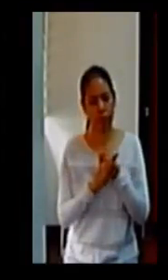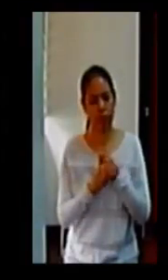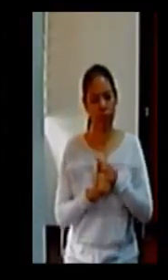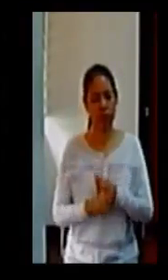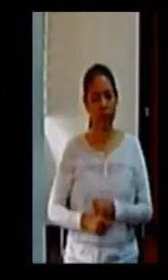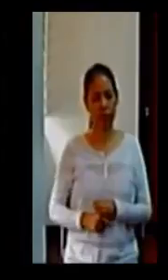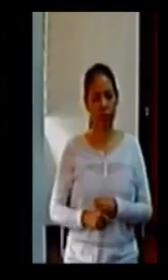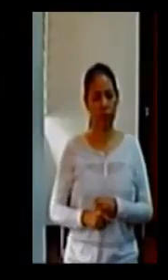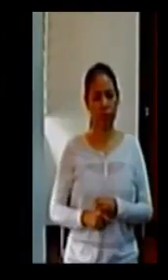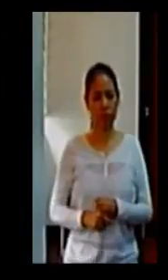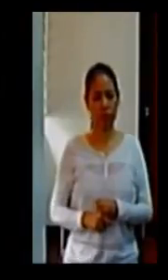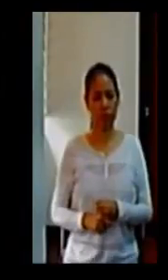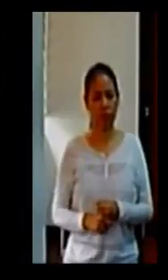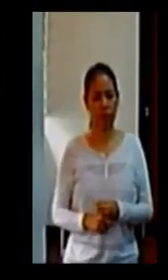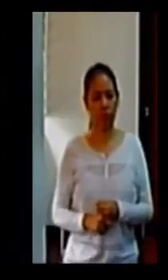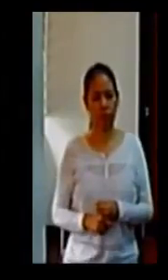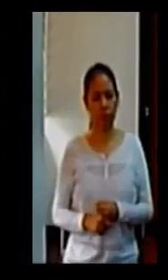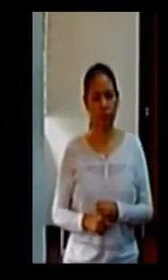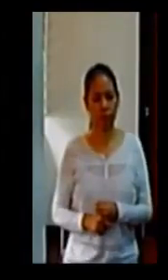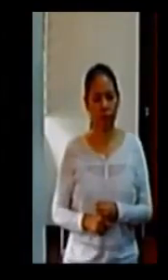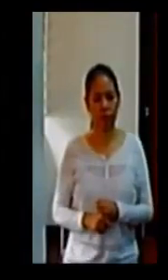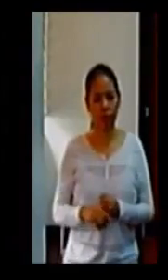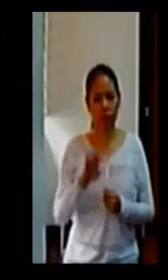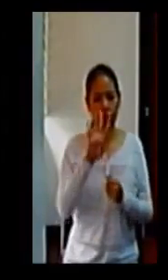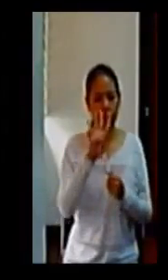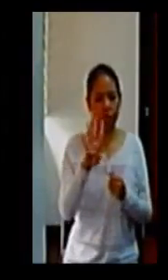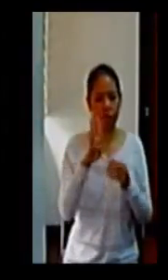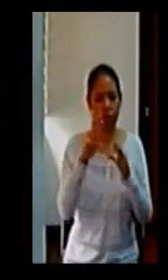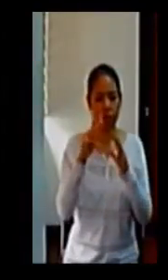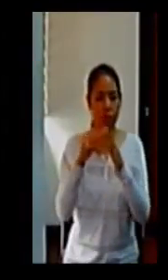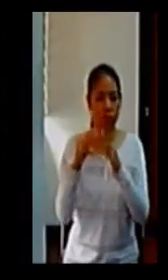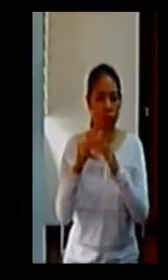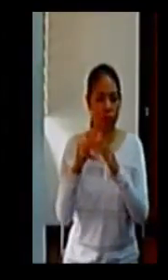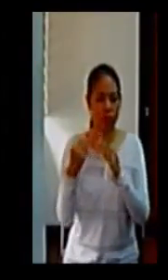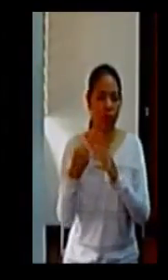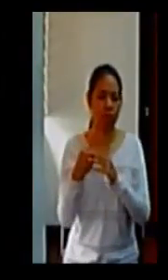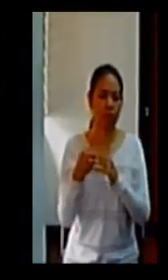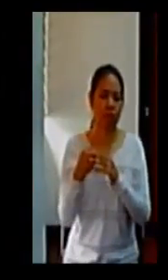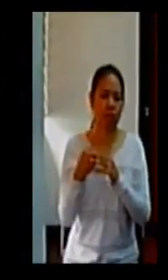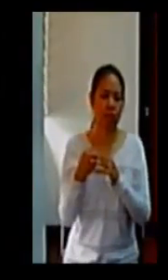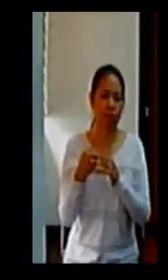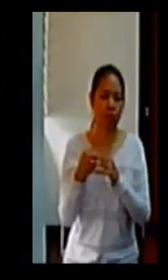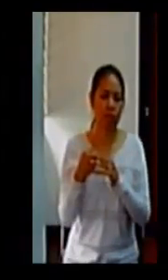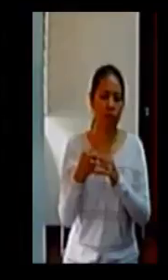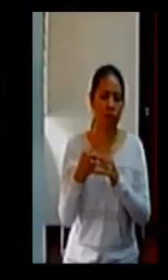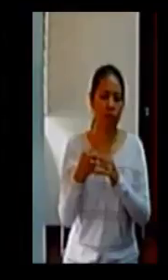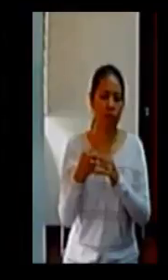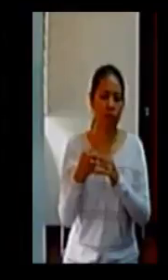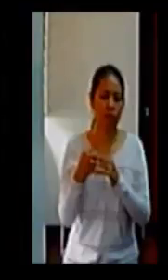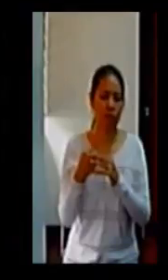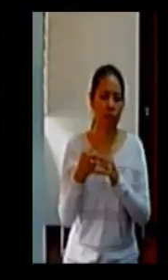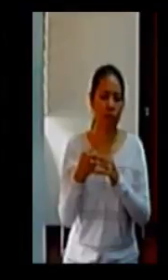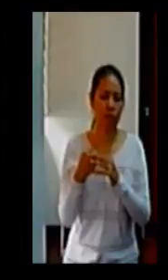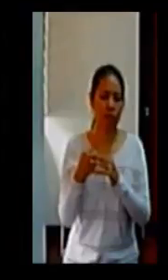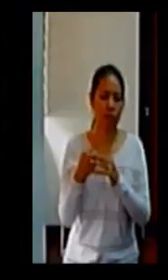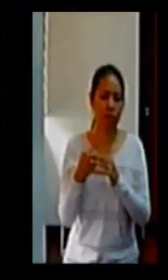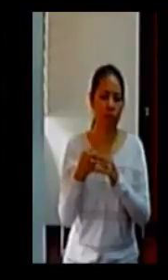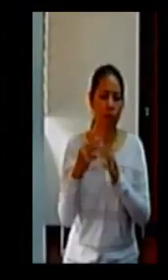security. And 4 of these municipalities, their rice terraces is inscribed as a